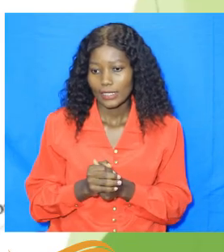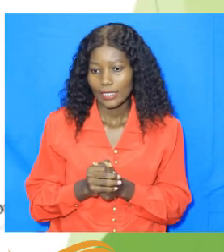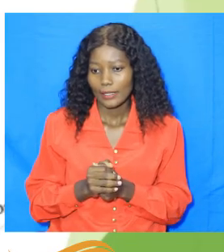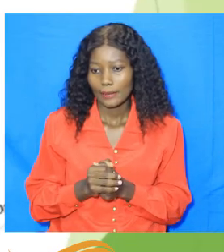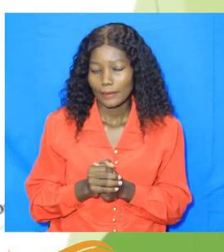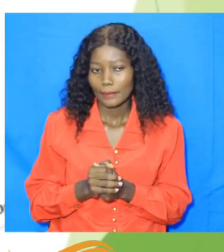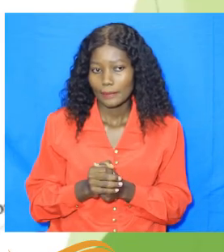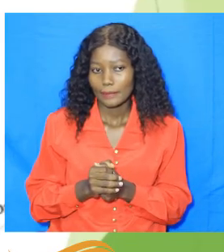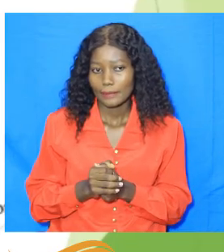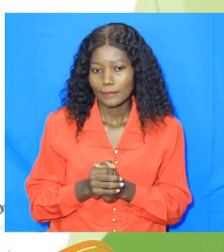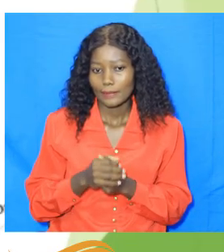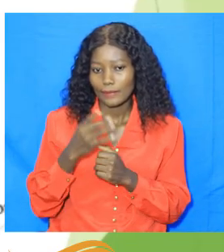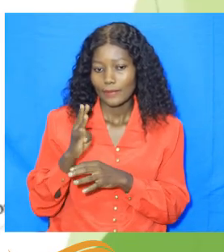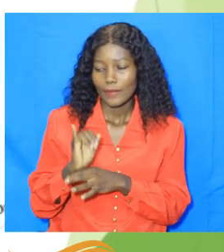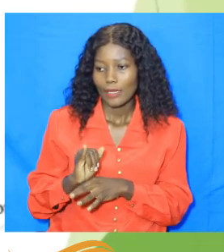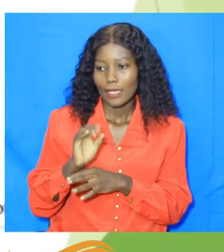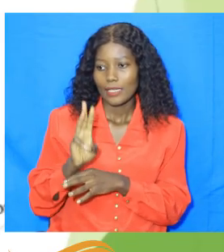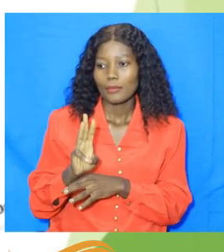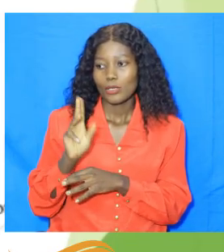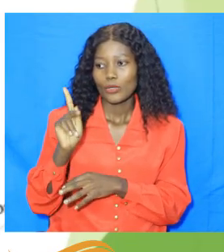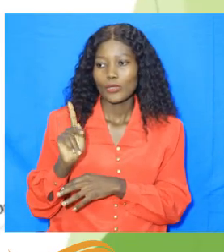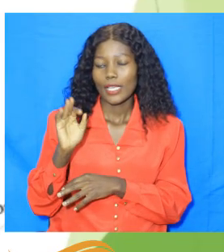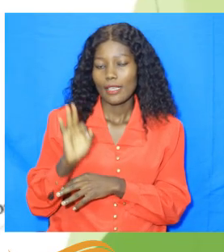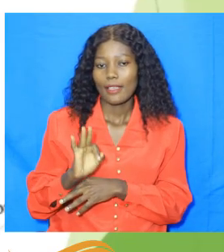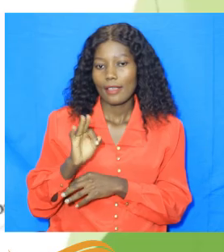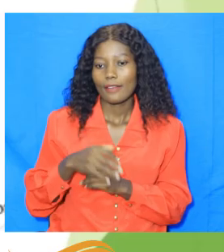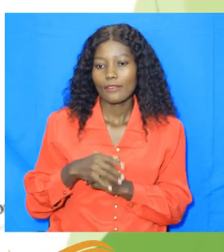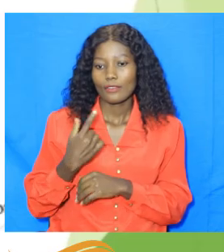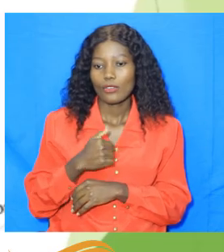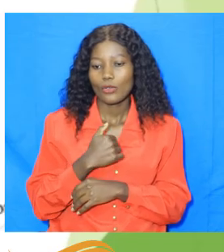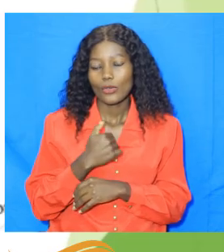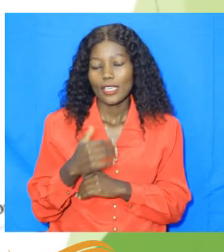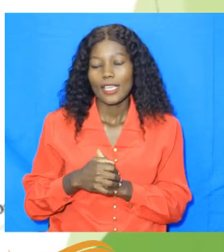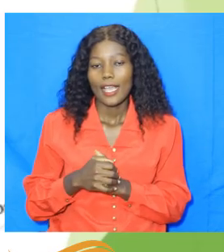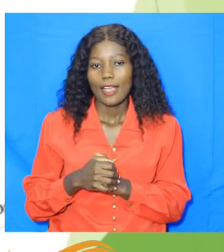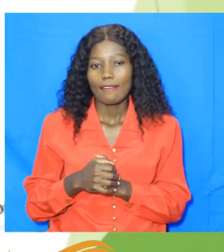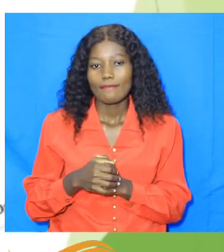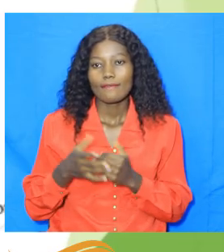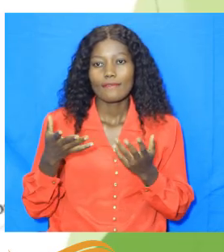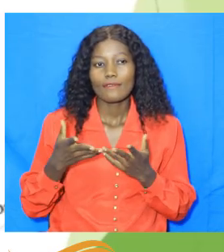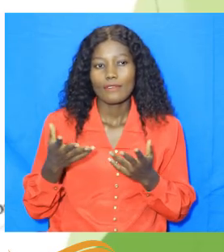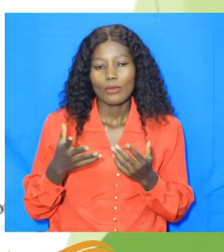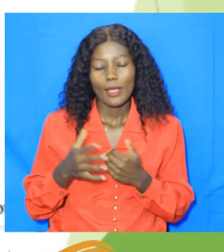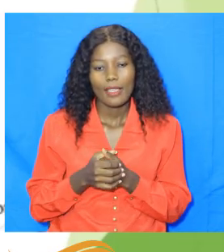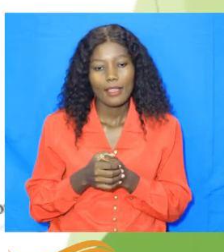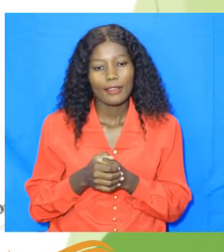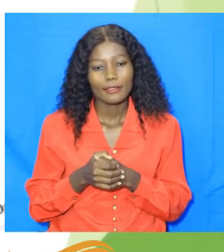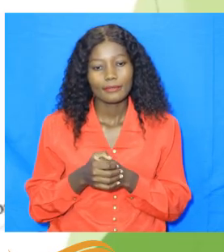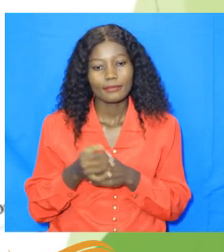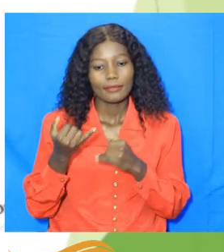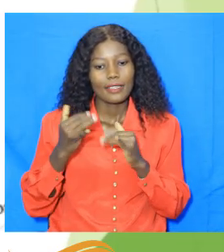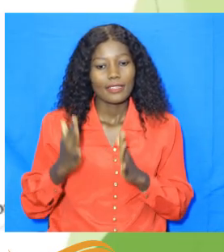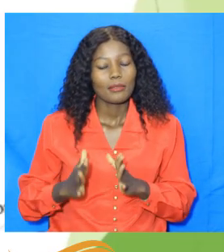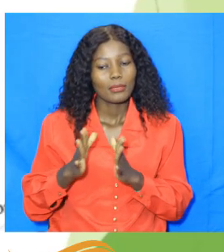required by WKF. There is passivity, whereby the